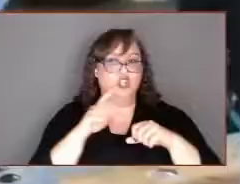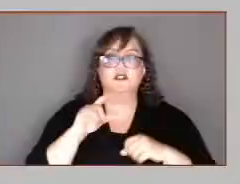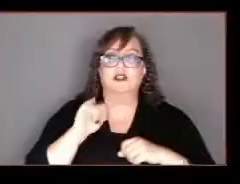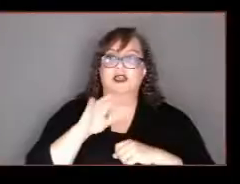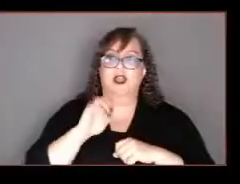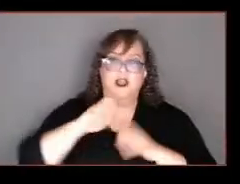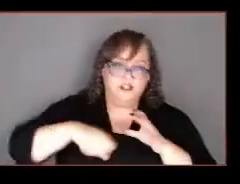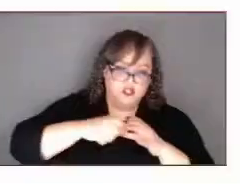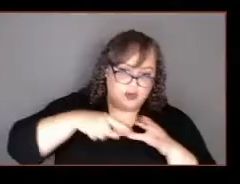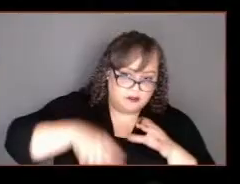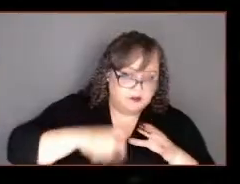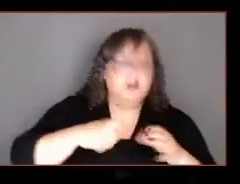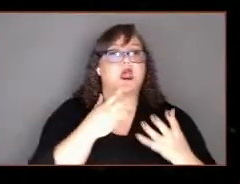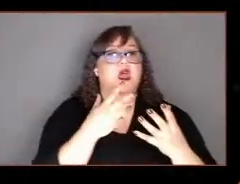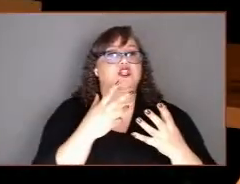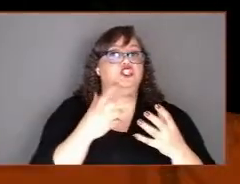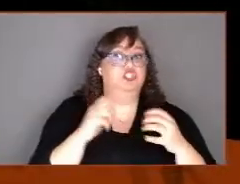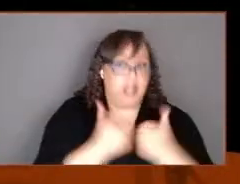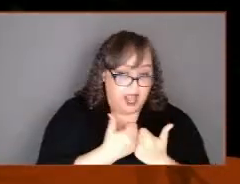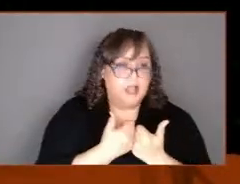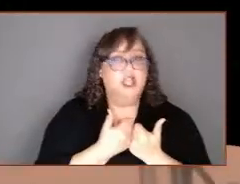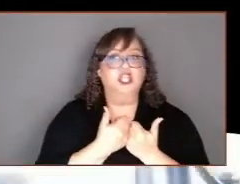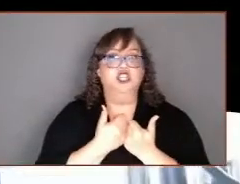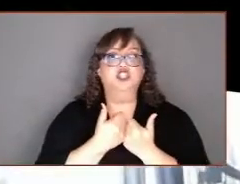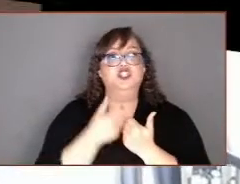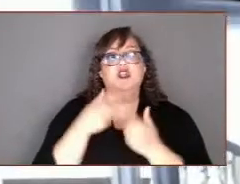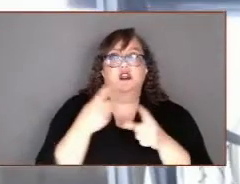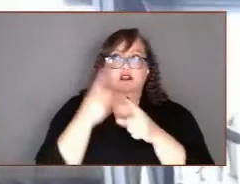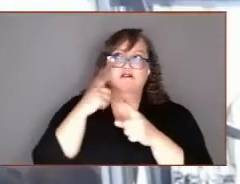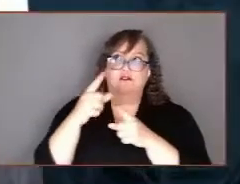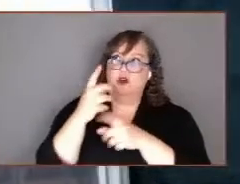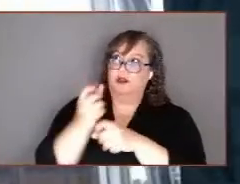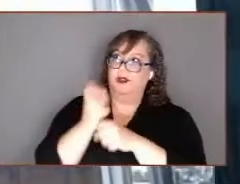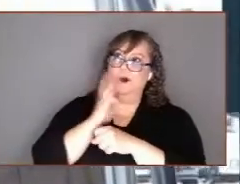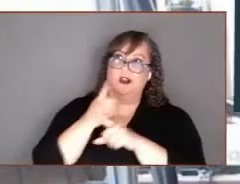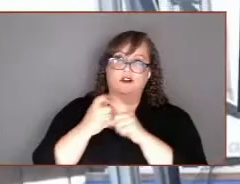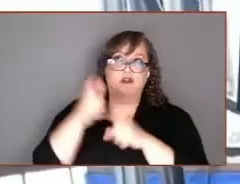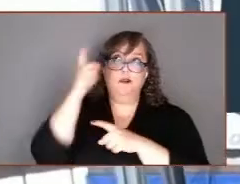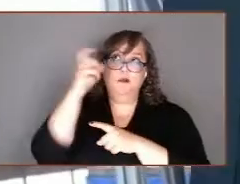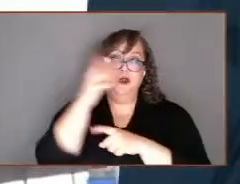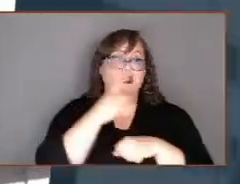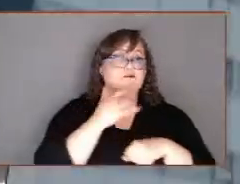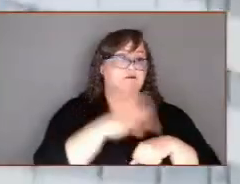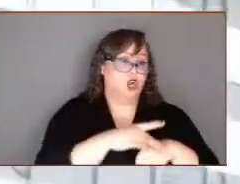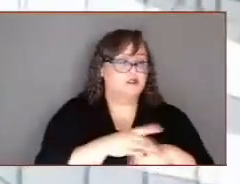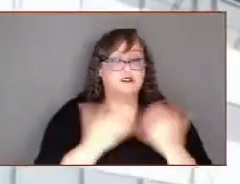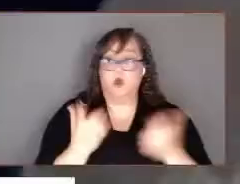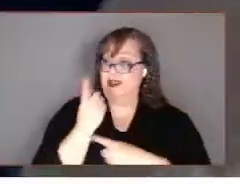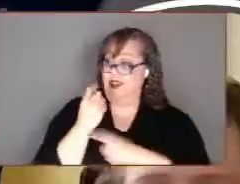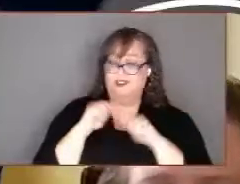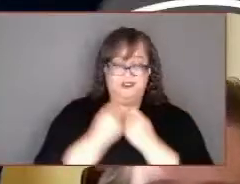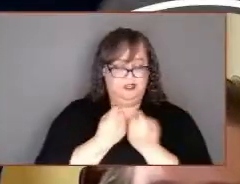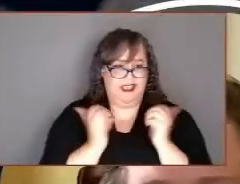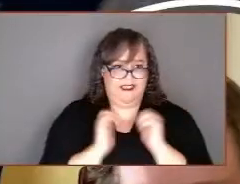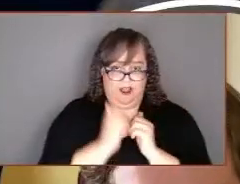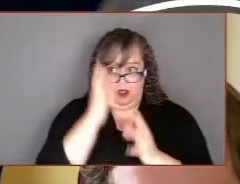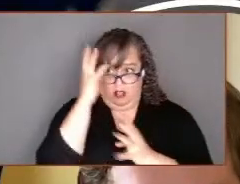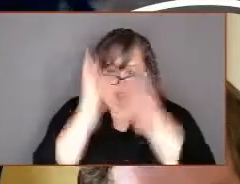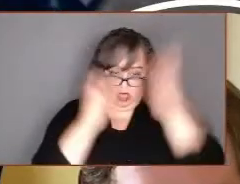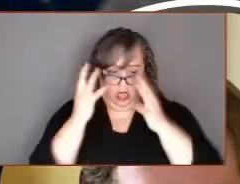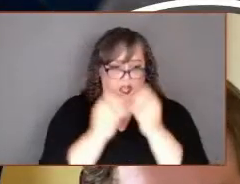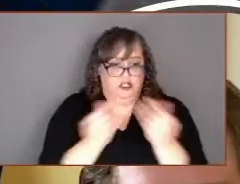ice beneath the surface on the Moon and Mars. These are some of the novel ways that last year's teams came up with to solve this unique challenge. Our